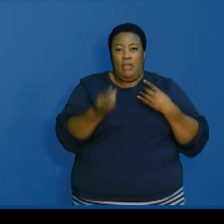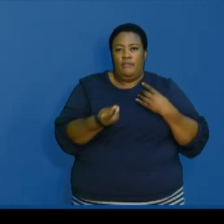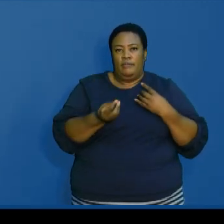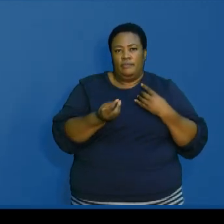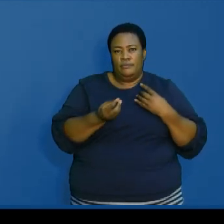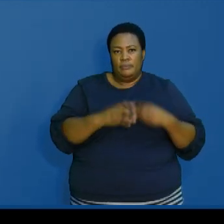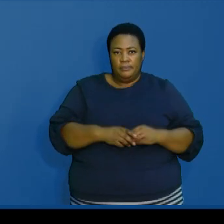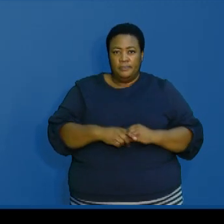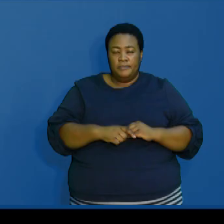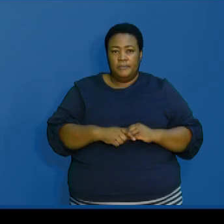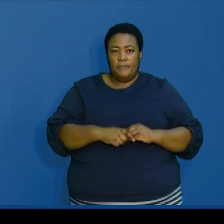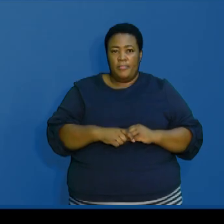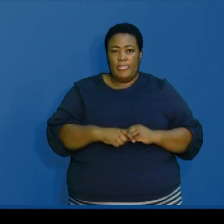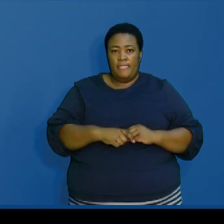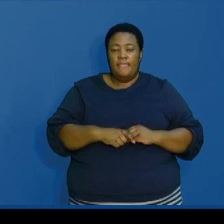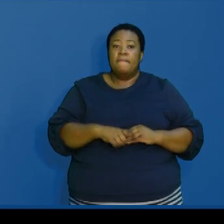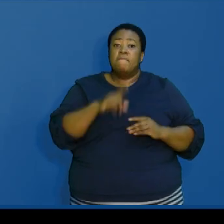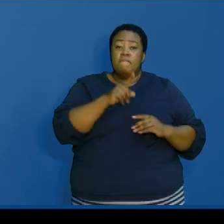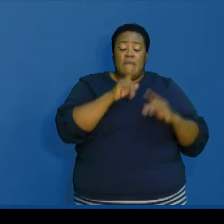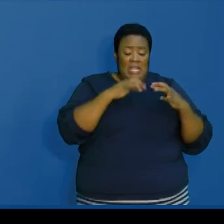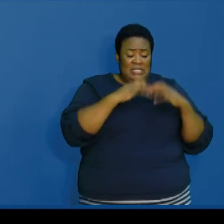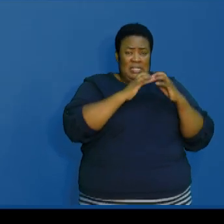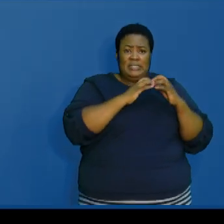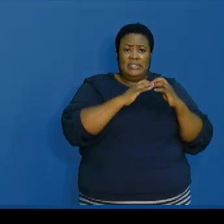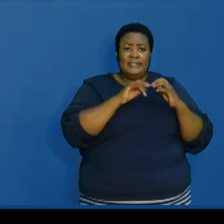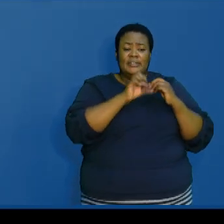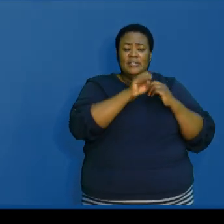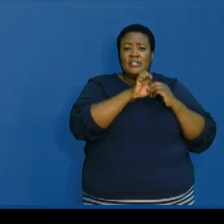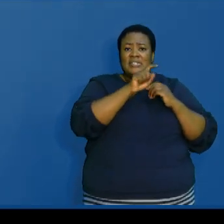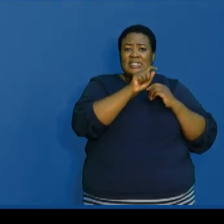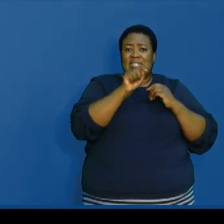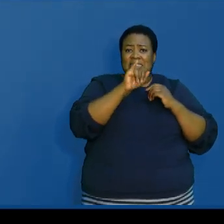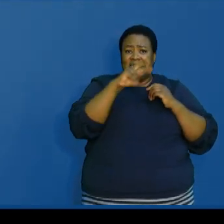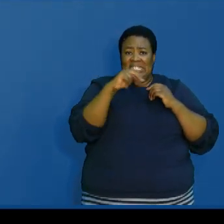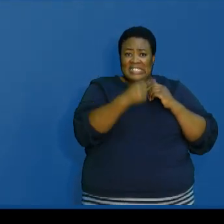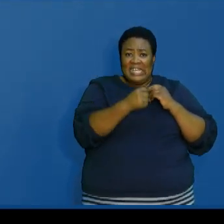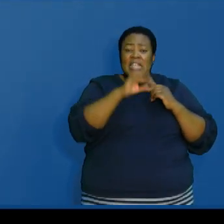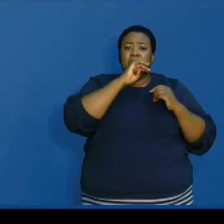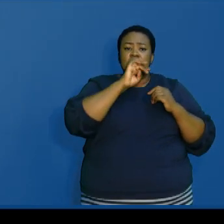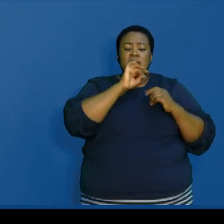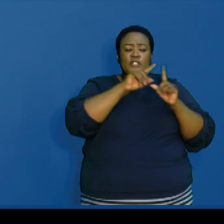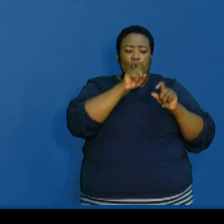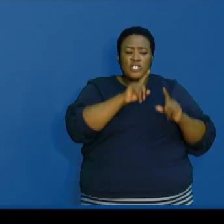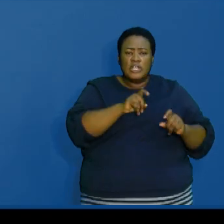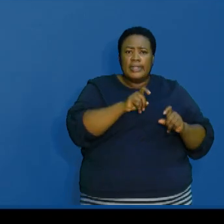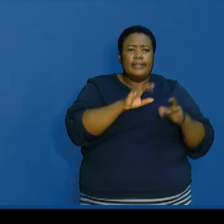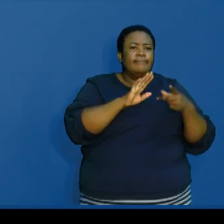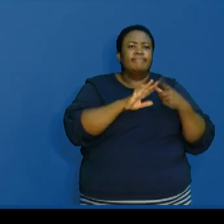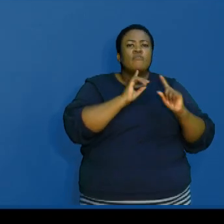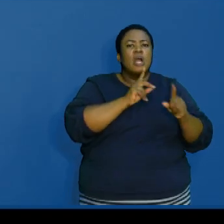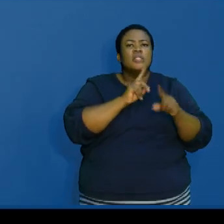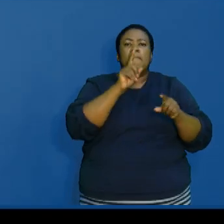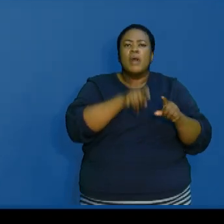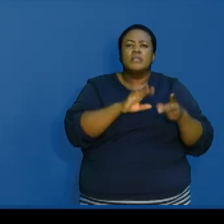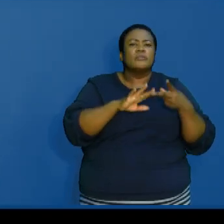theme. In setting, this means that you need to respond to questions about where or